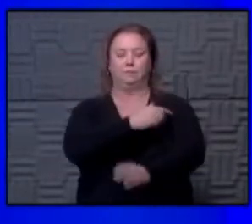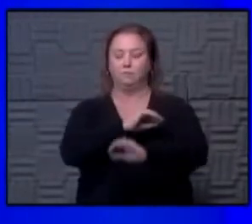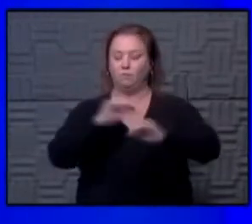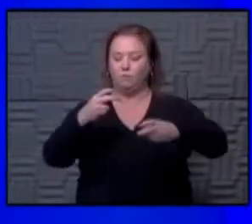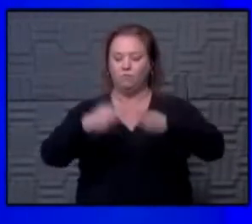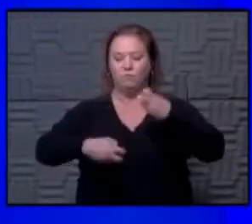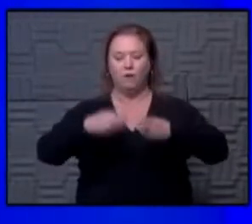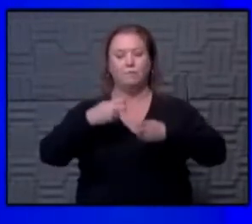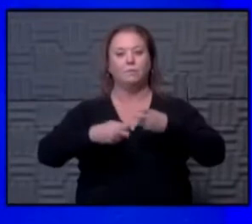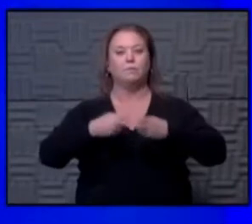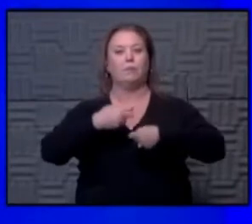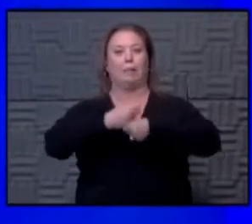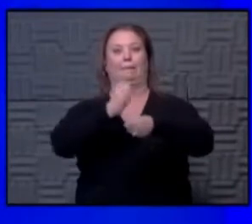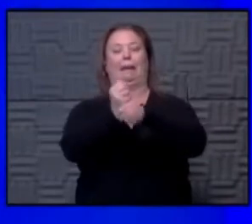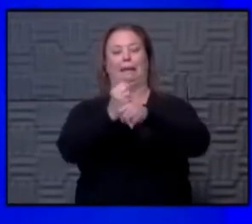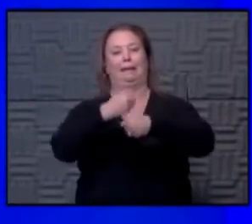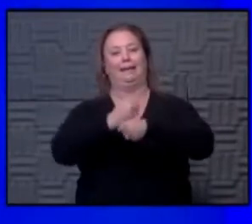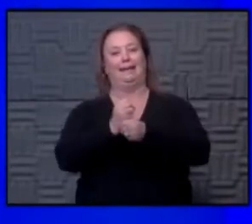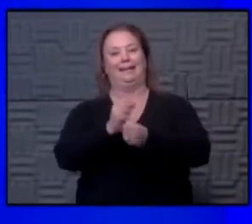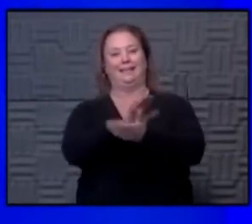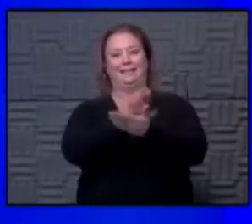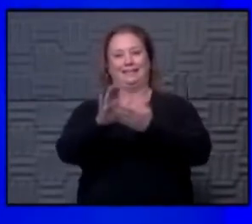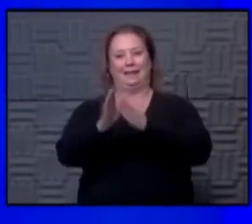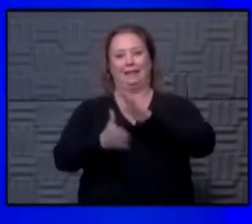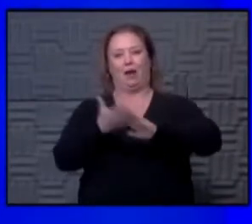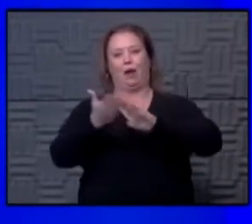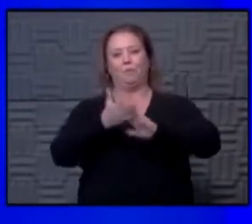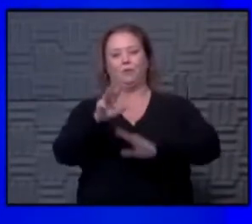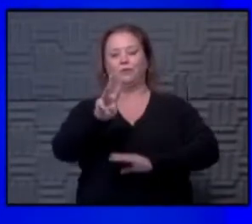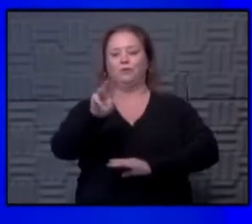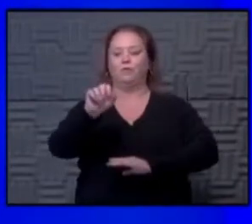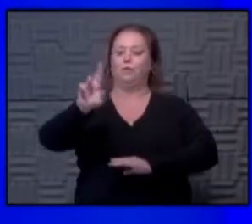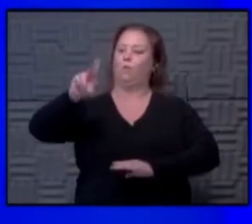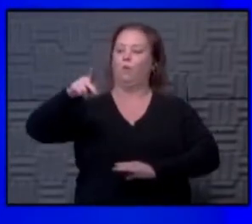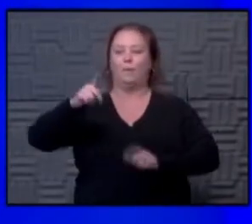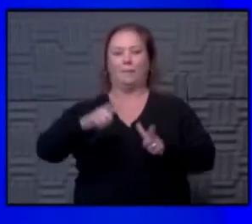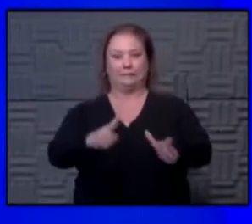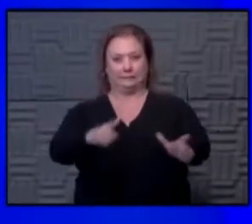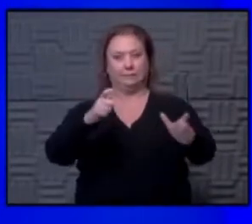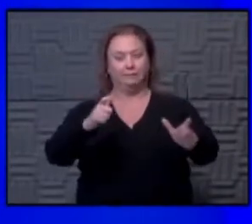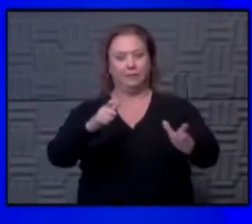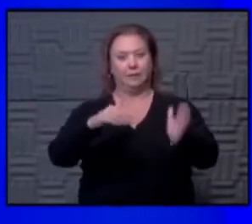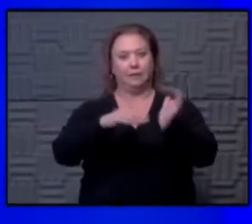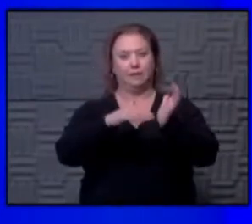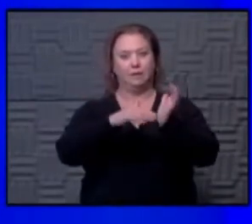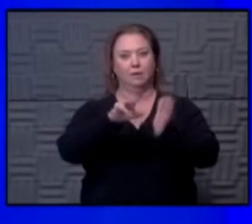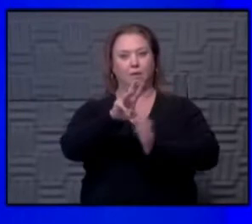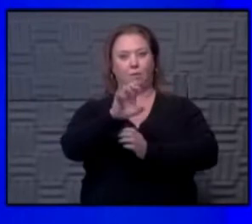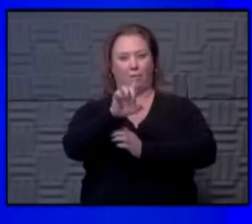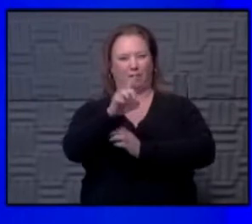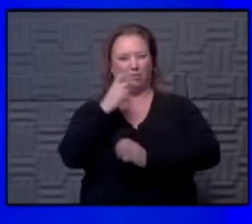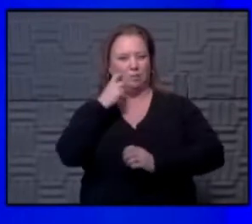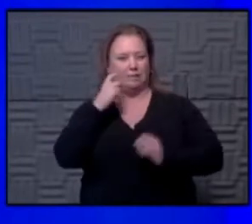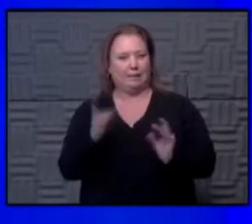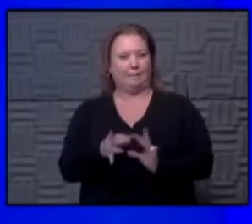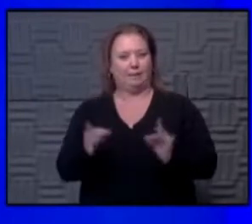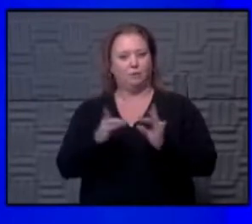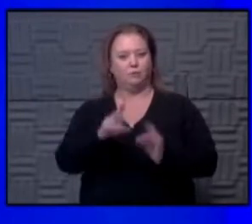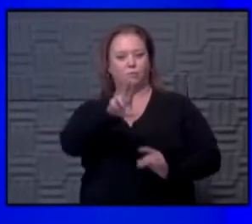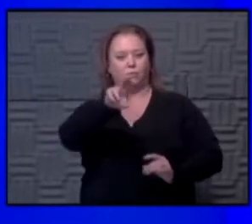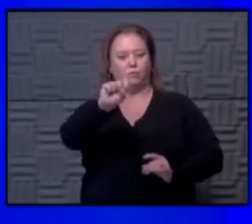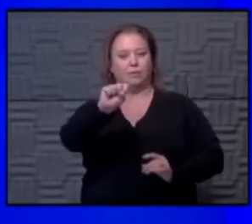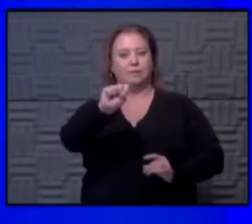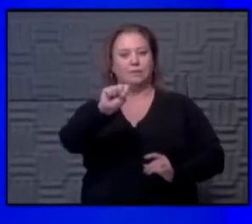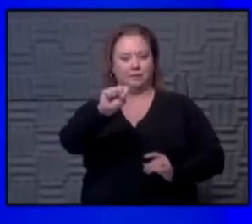with production. This is one of the nice things about Operation Warp Speed. As Dr. Wild had mentioned, the United States,